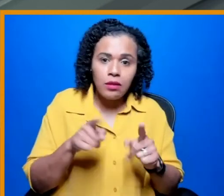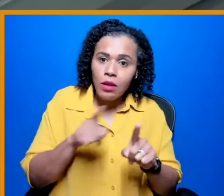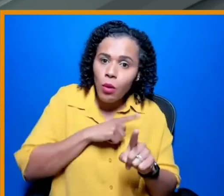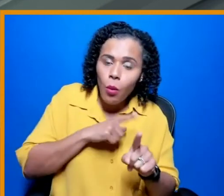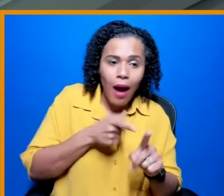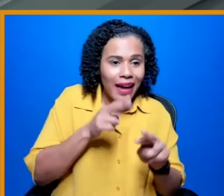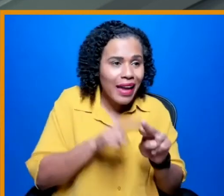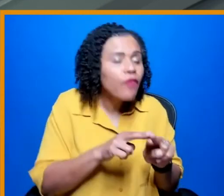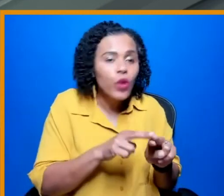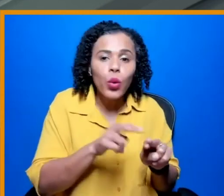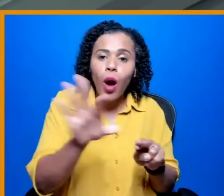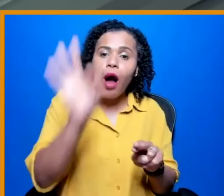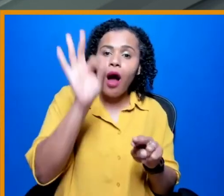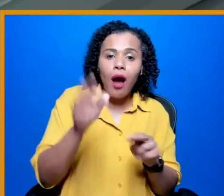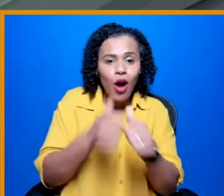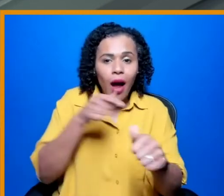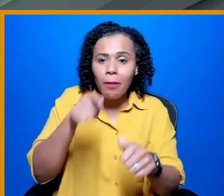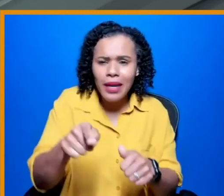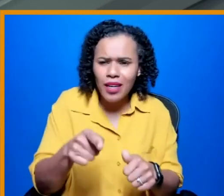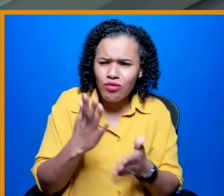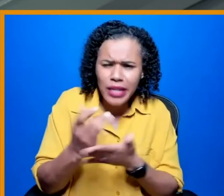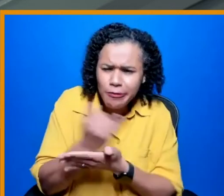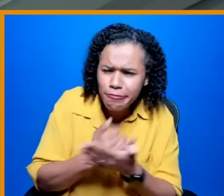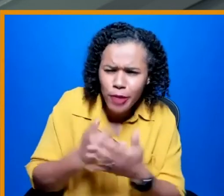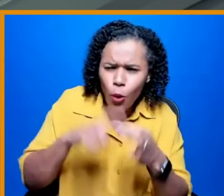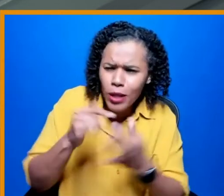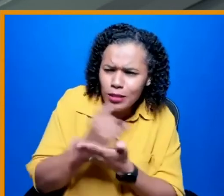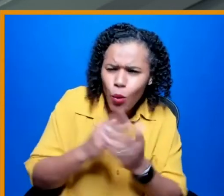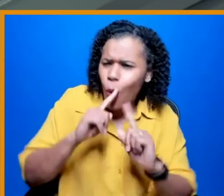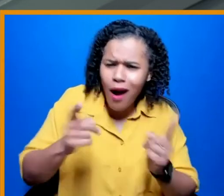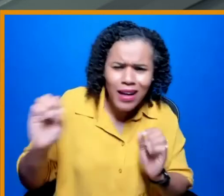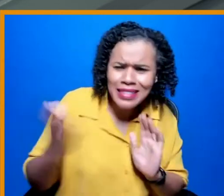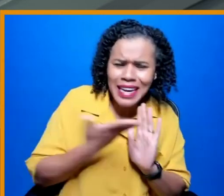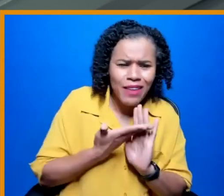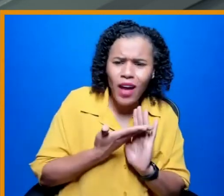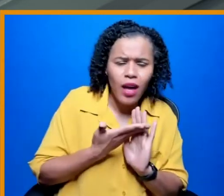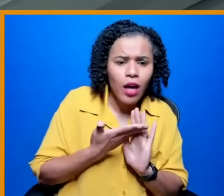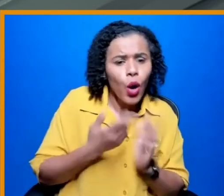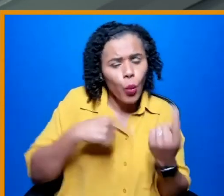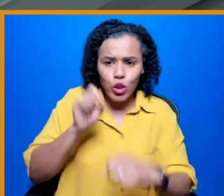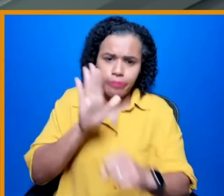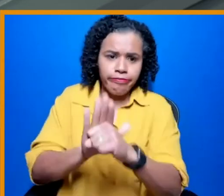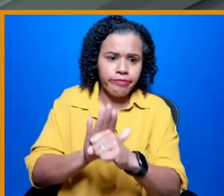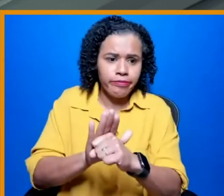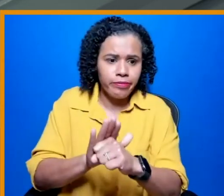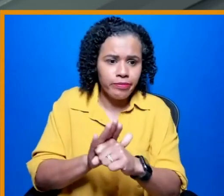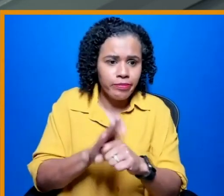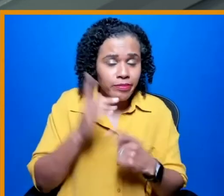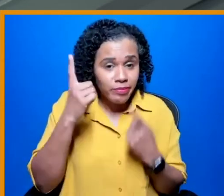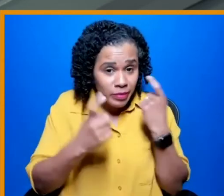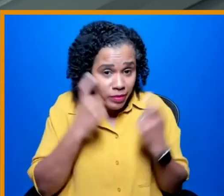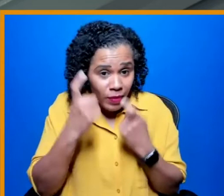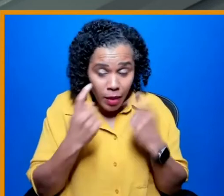unfit to deliver them. Conference, we've been vindicated in our concern in the leaked Operation Moonshot plans at the